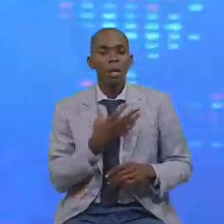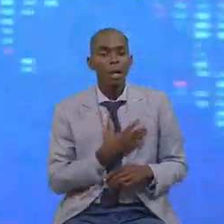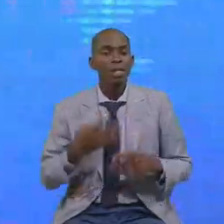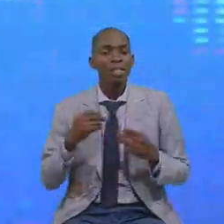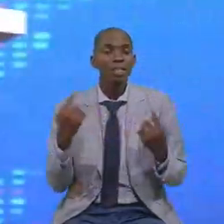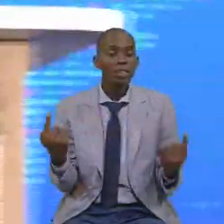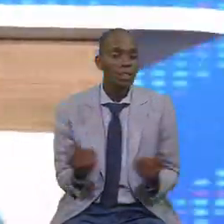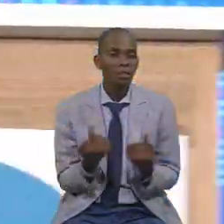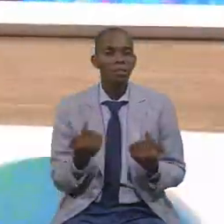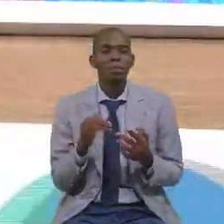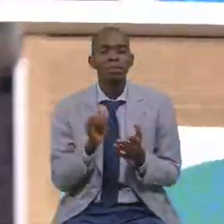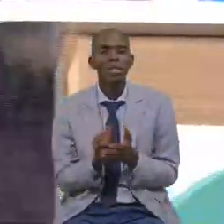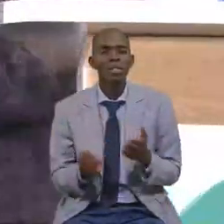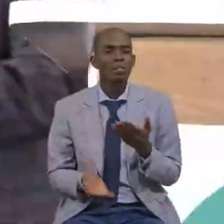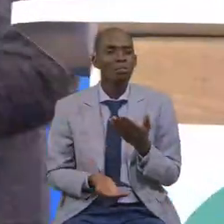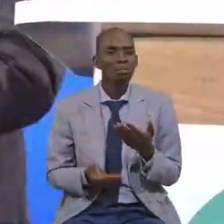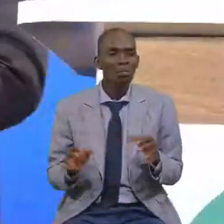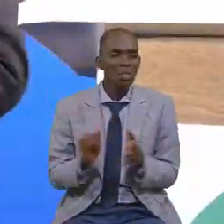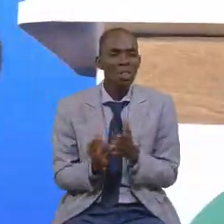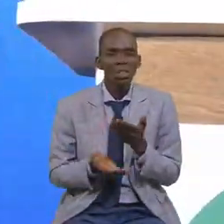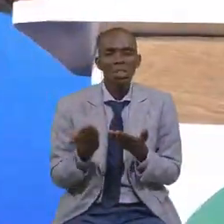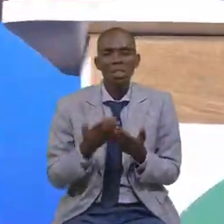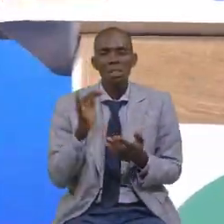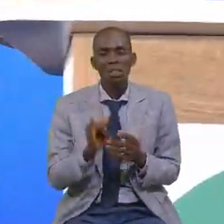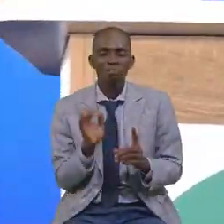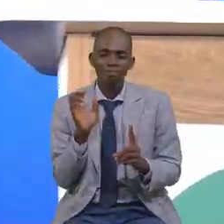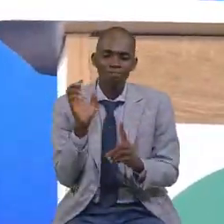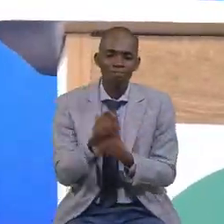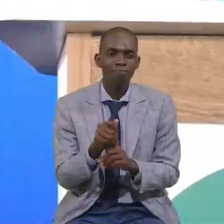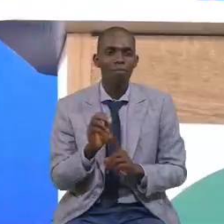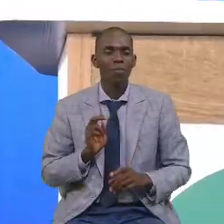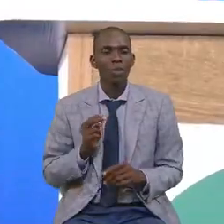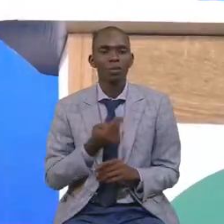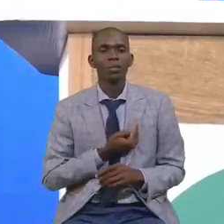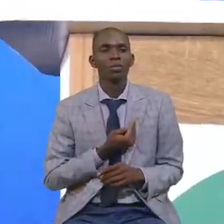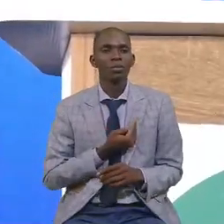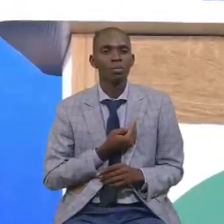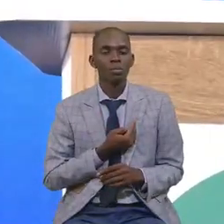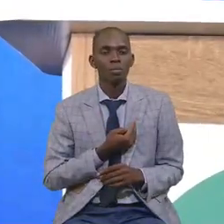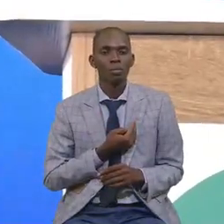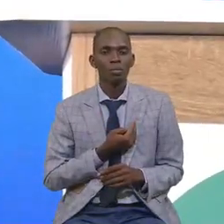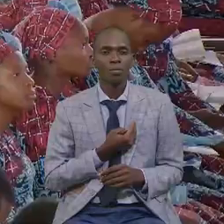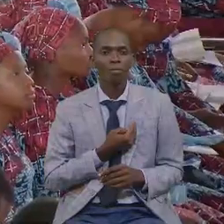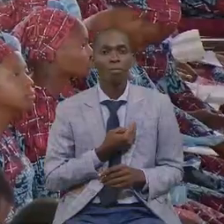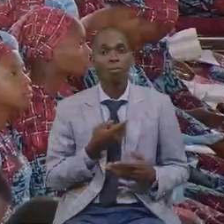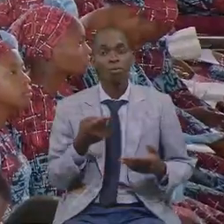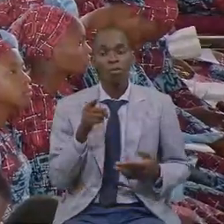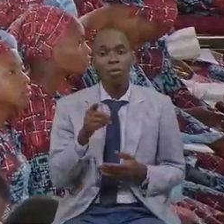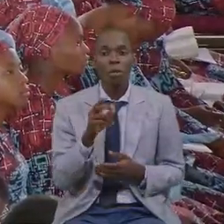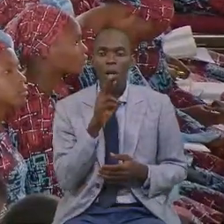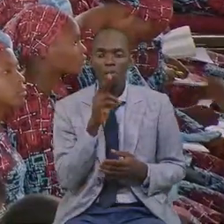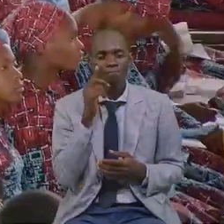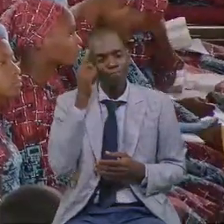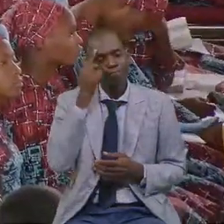sin which does so easily beset us. You are thinking